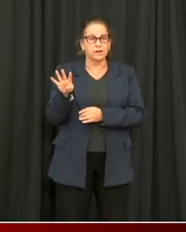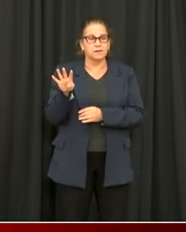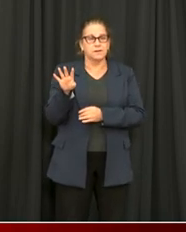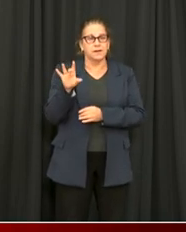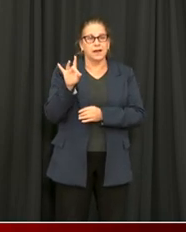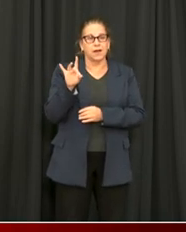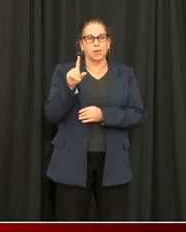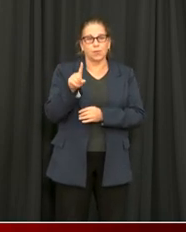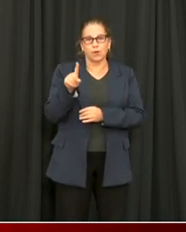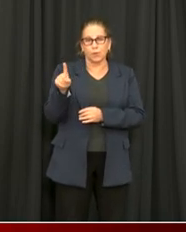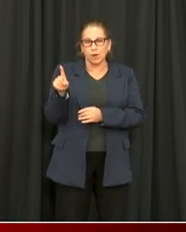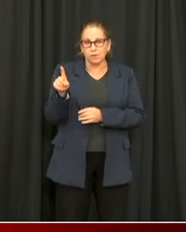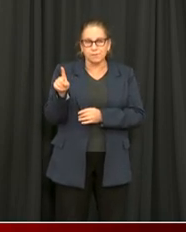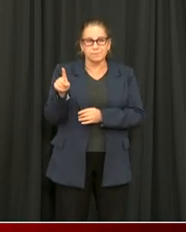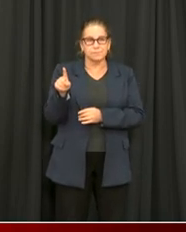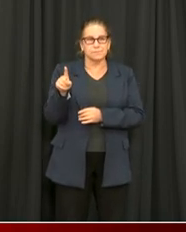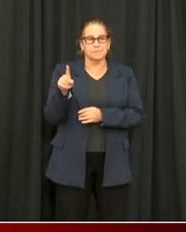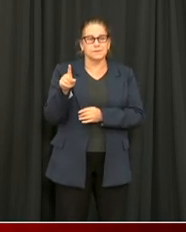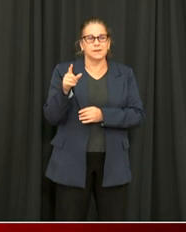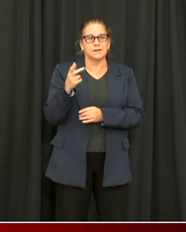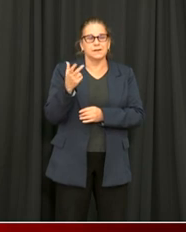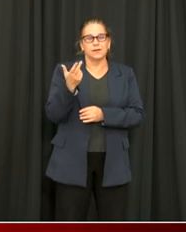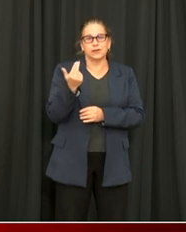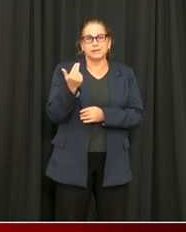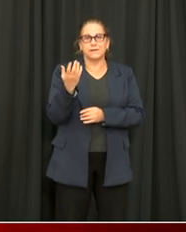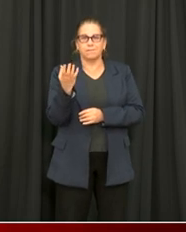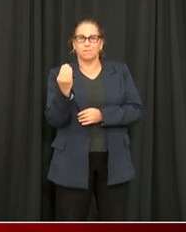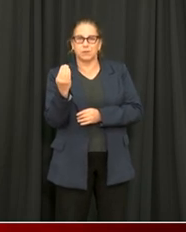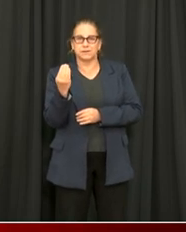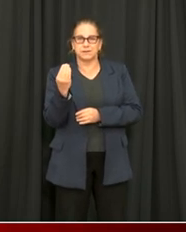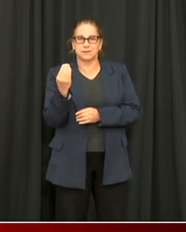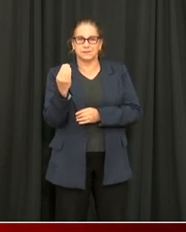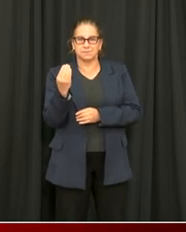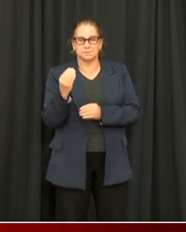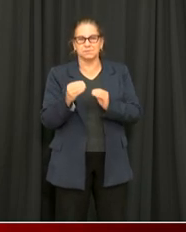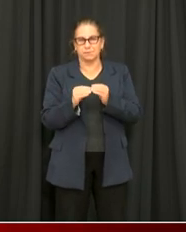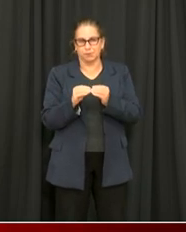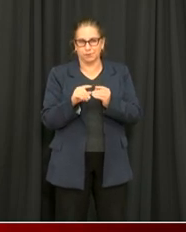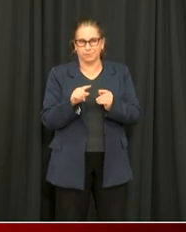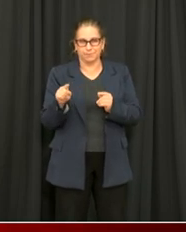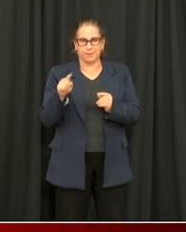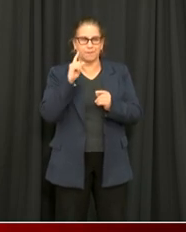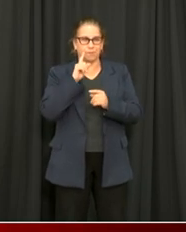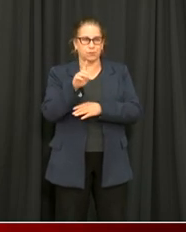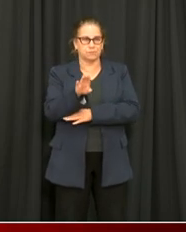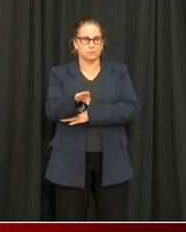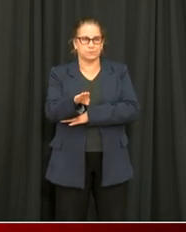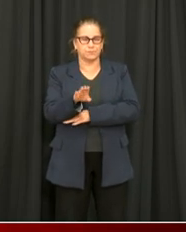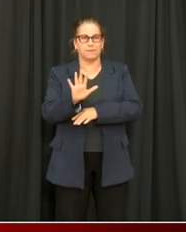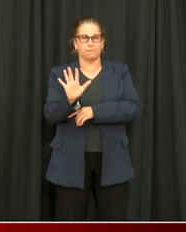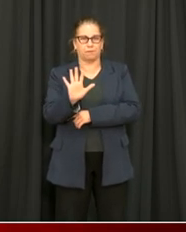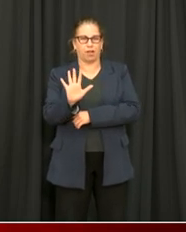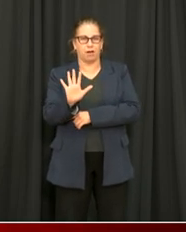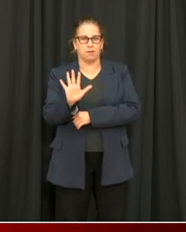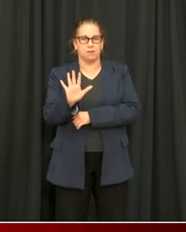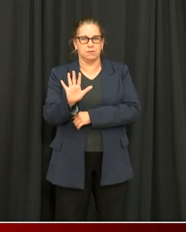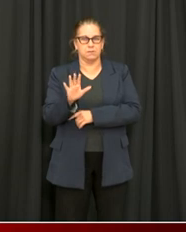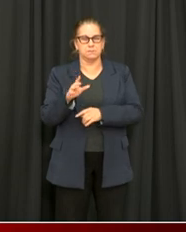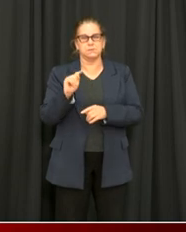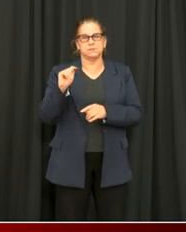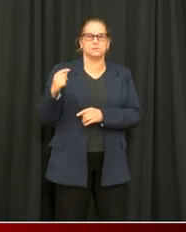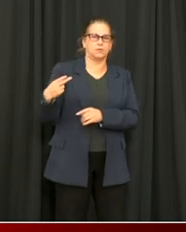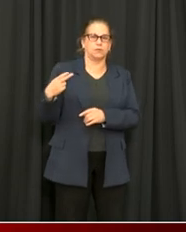844-881-1314. And that's tonight, this evening at 5 p.m. And I want